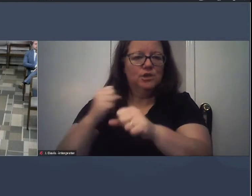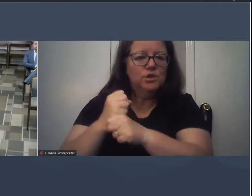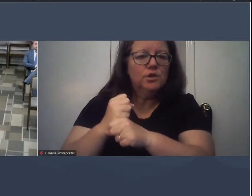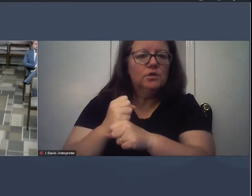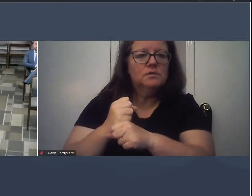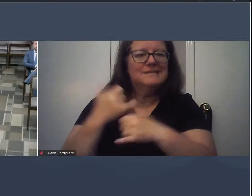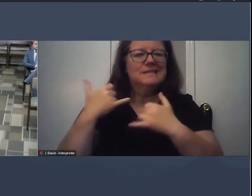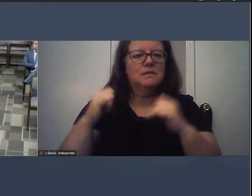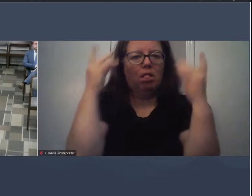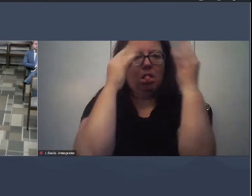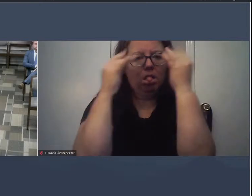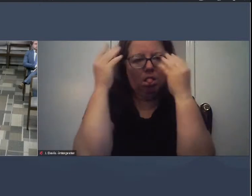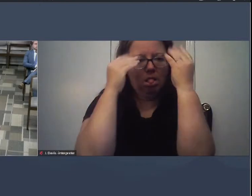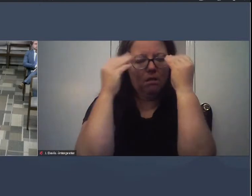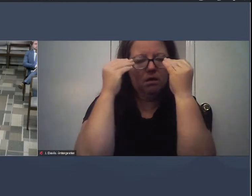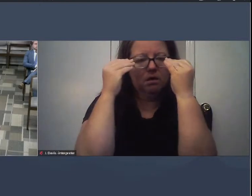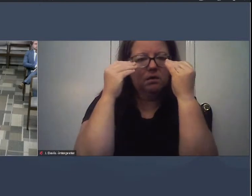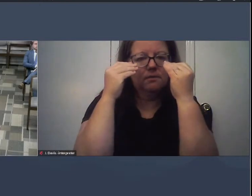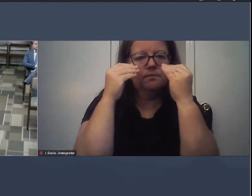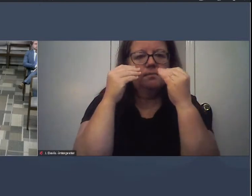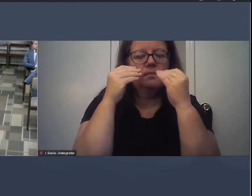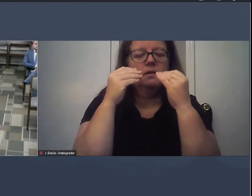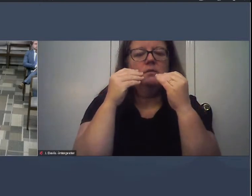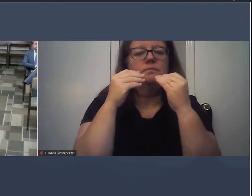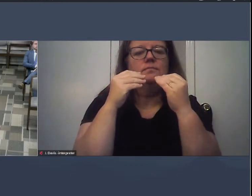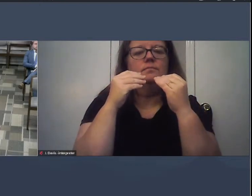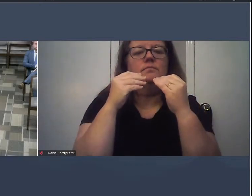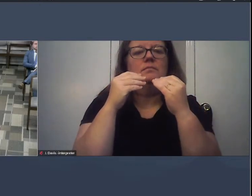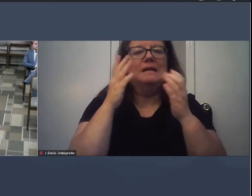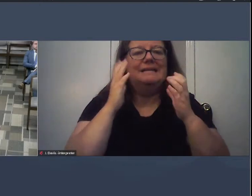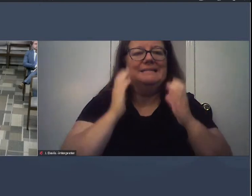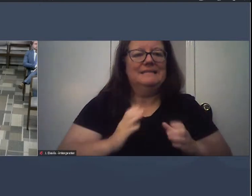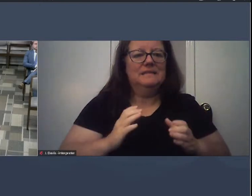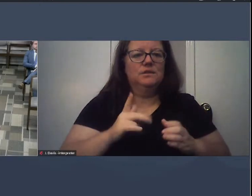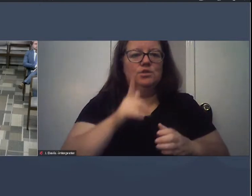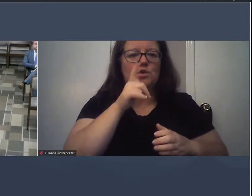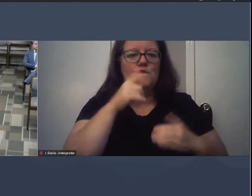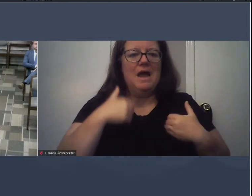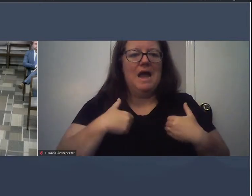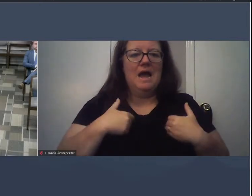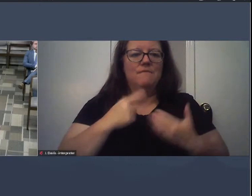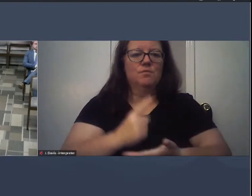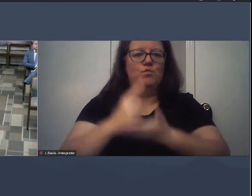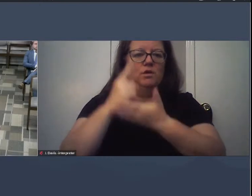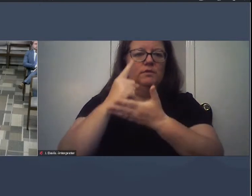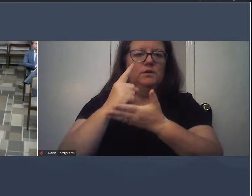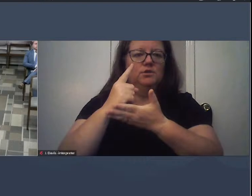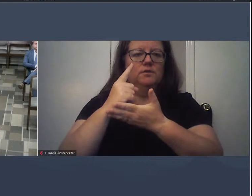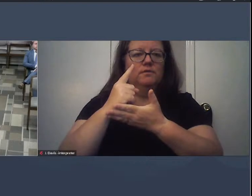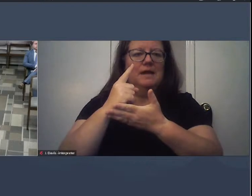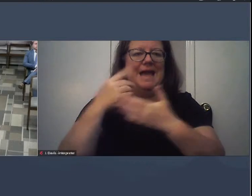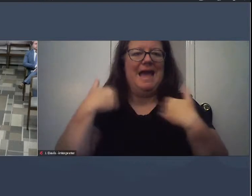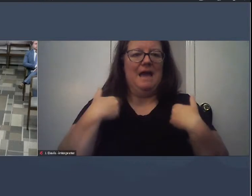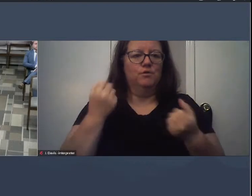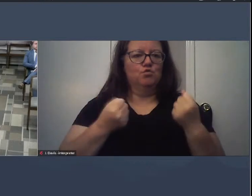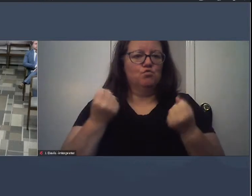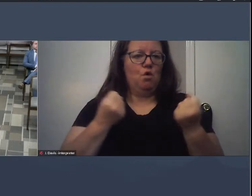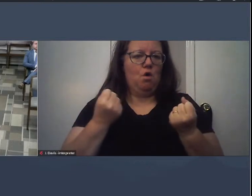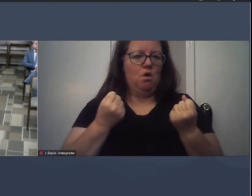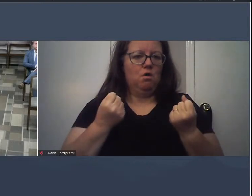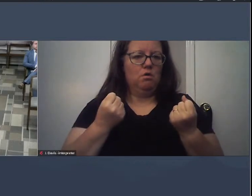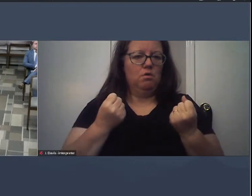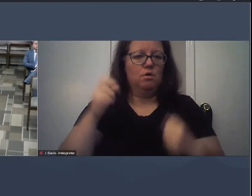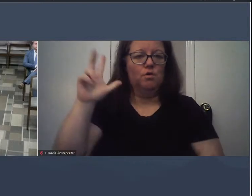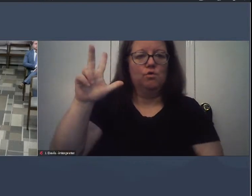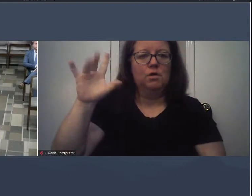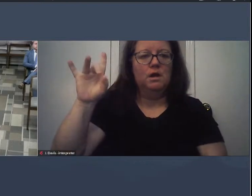about 385s of the world, and thinking about citizens who have the privilege of owning private automobiles. If we just look at